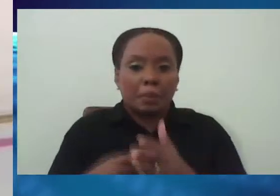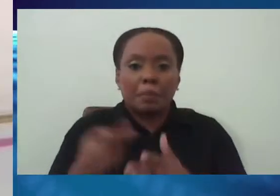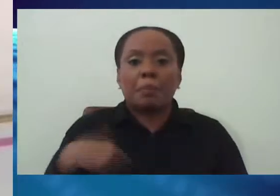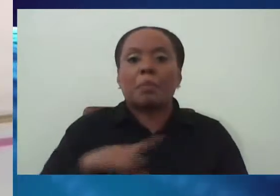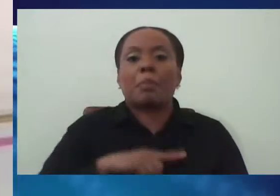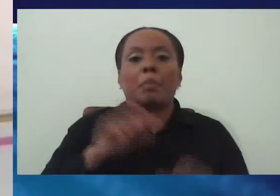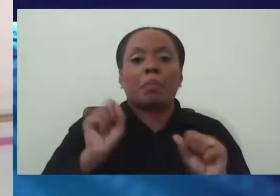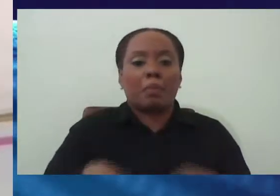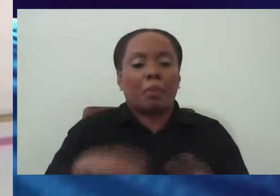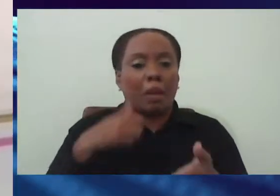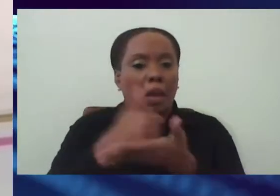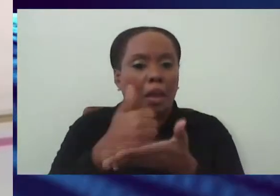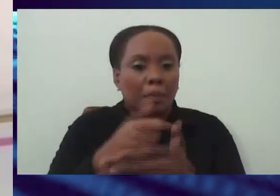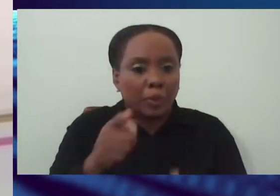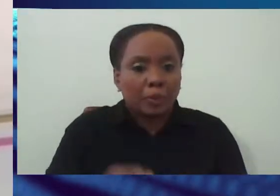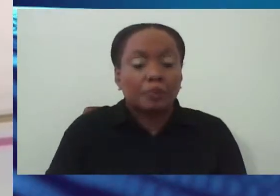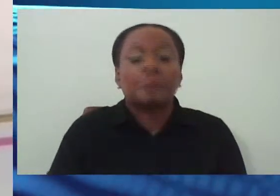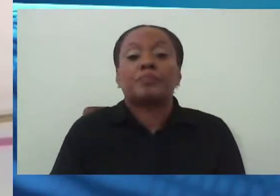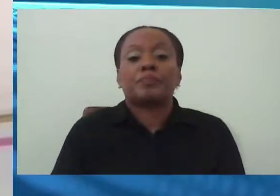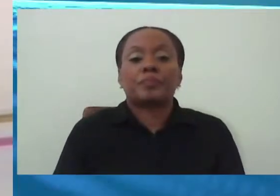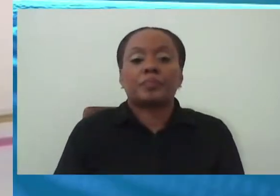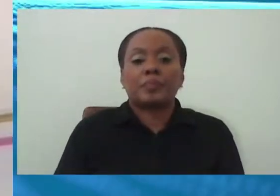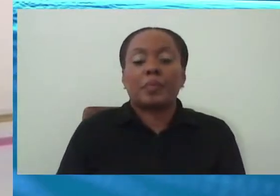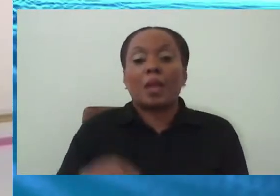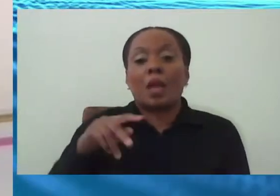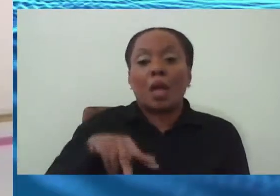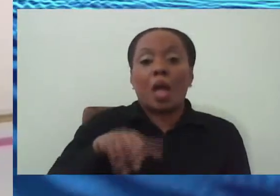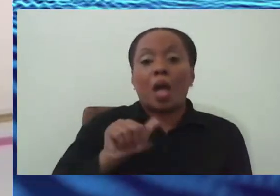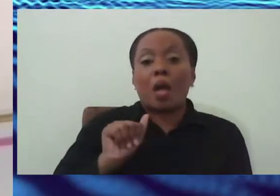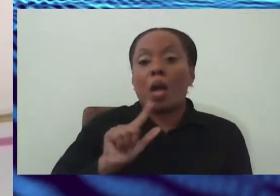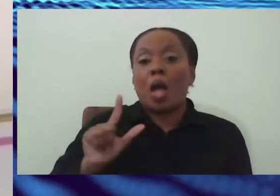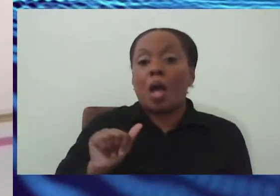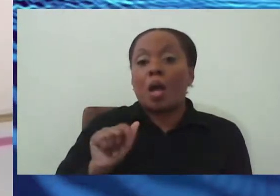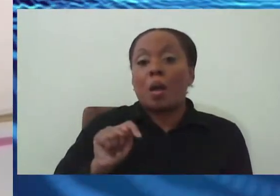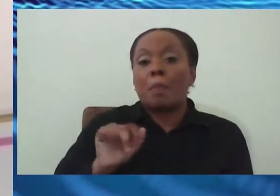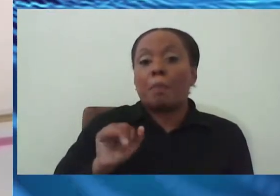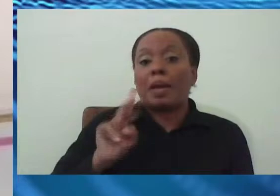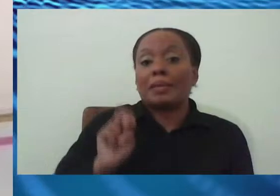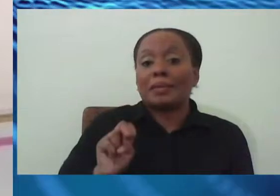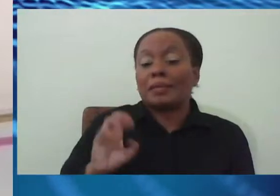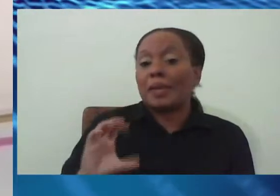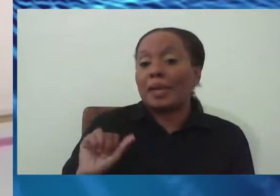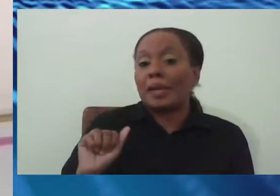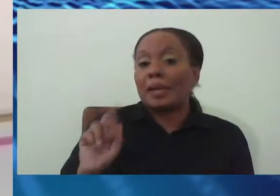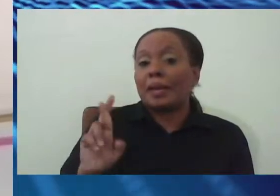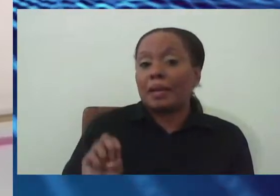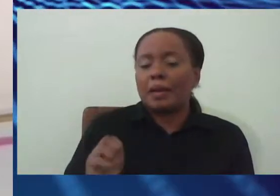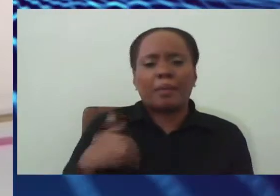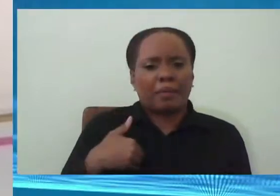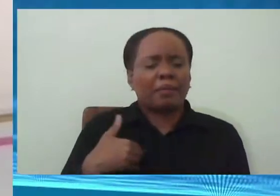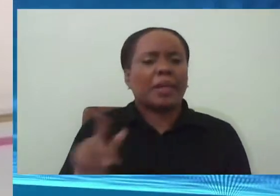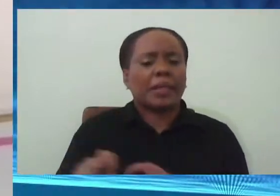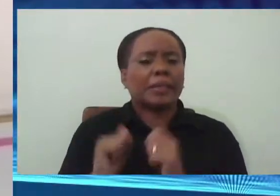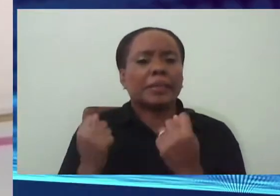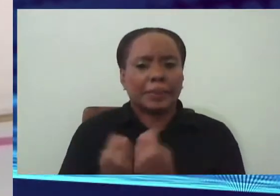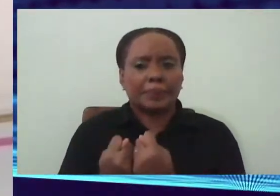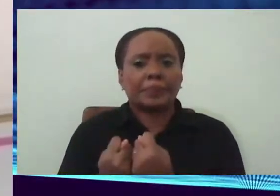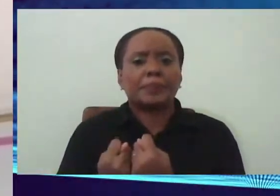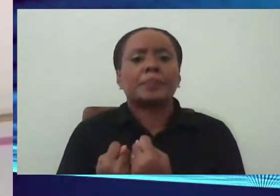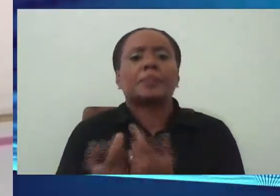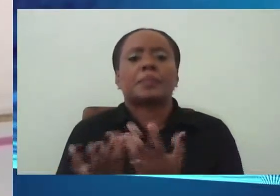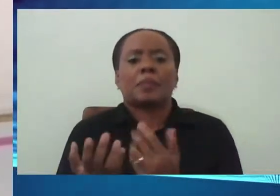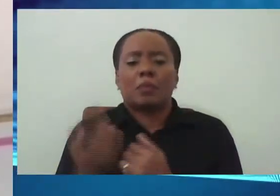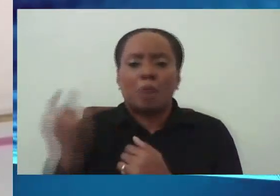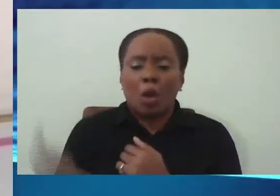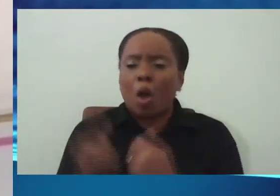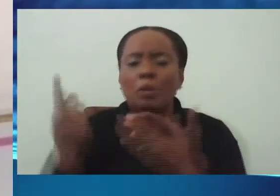you. So in palliative care, we operate on what we call a multidisciplinary team, and there are certain points. So we're always